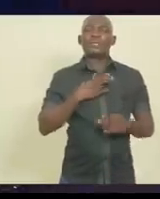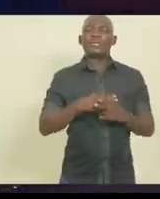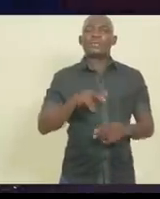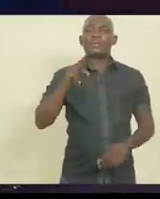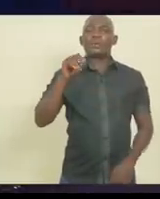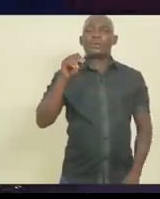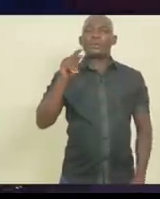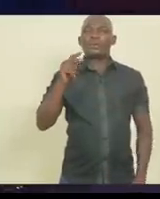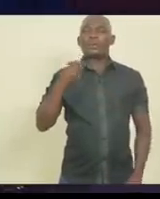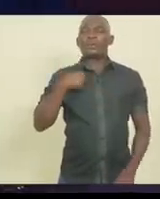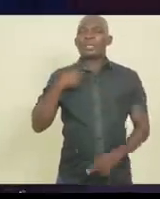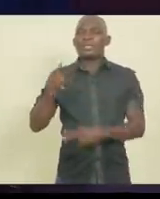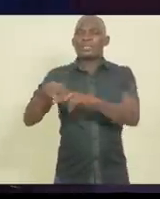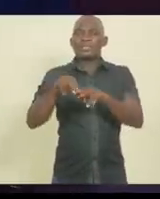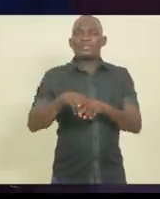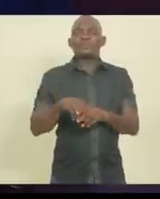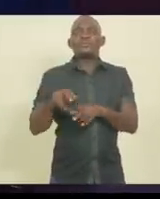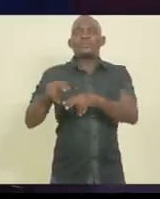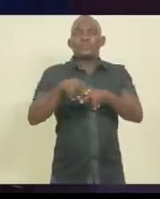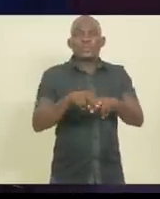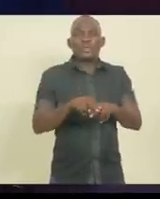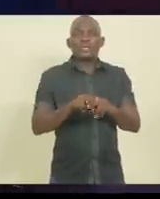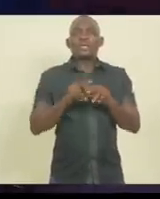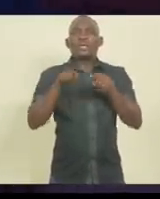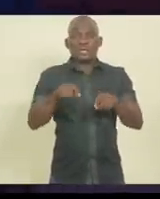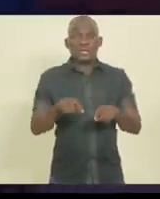who? How?